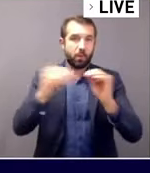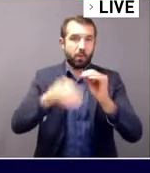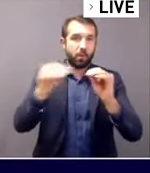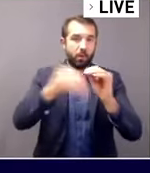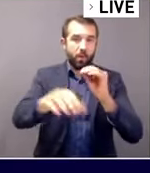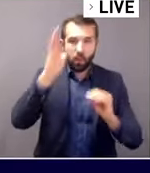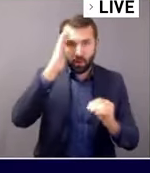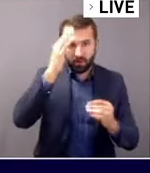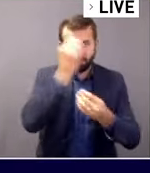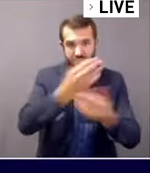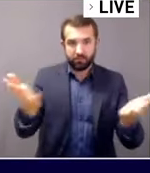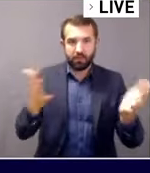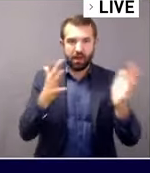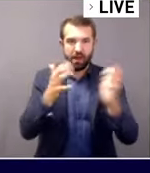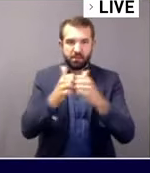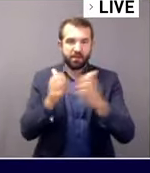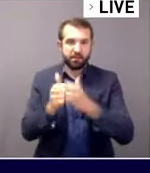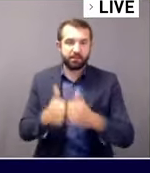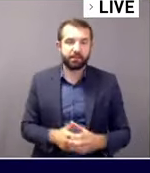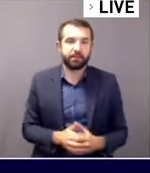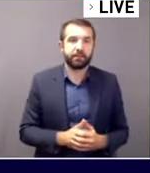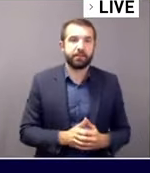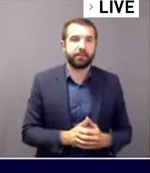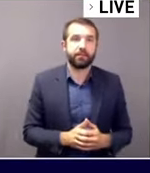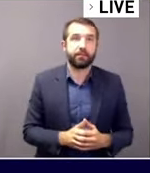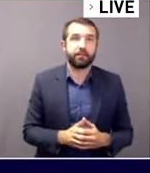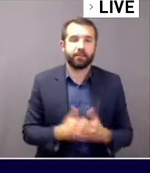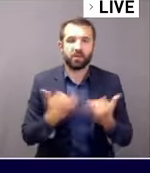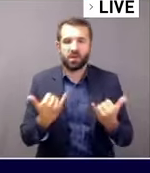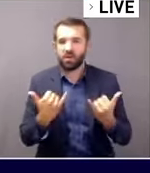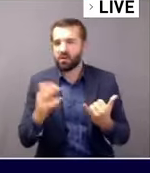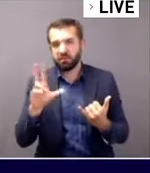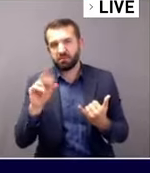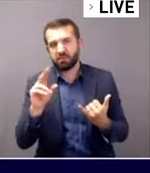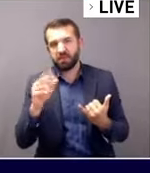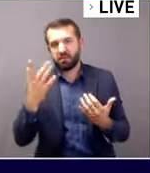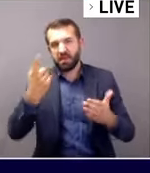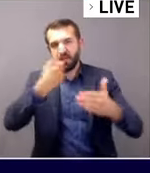some updates on that. Maybe not today, but probably early next week.